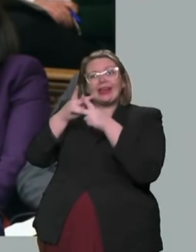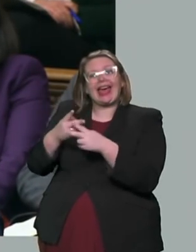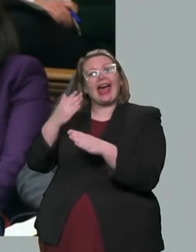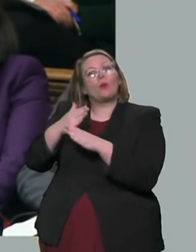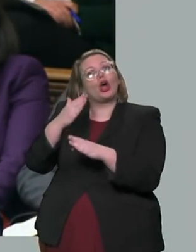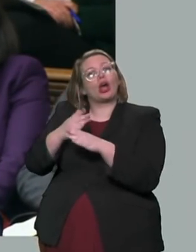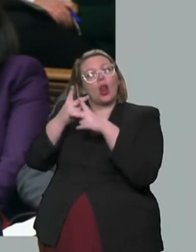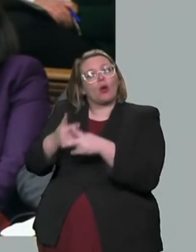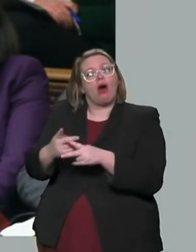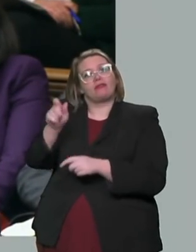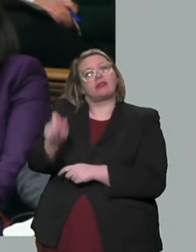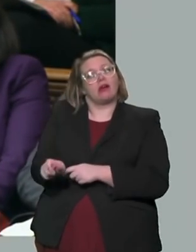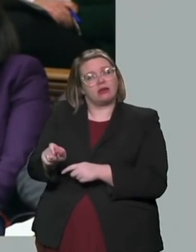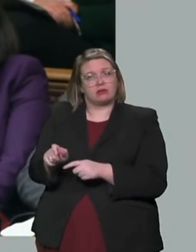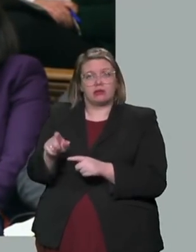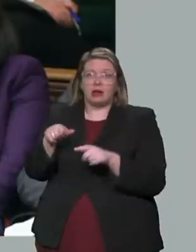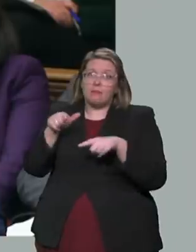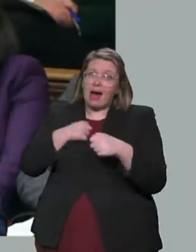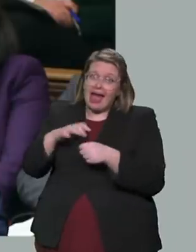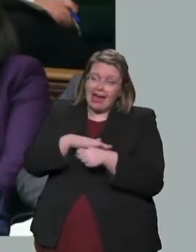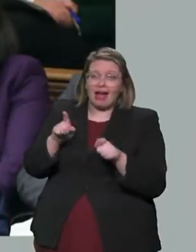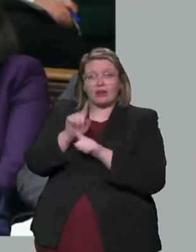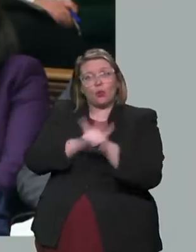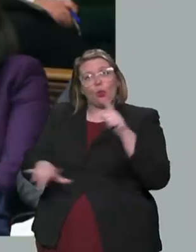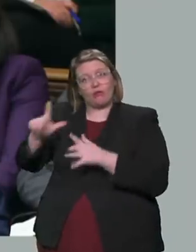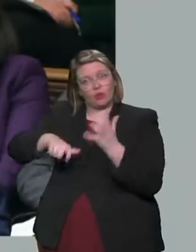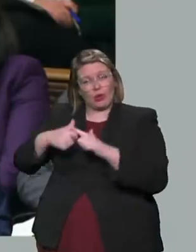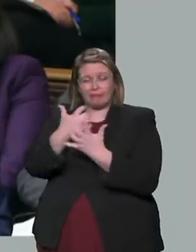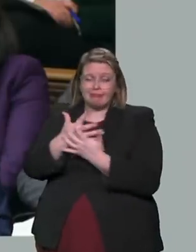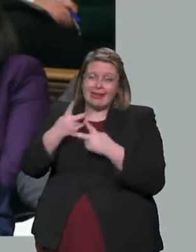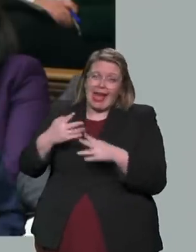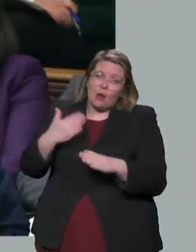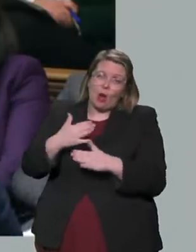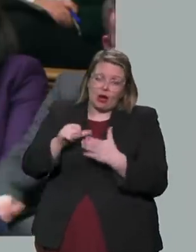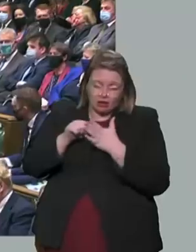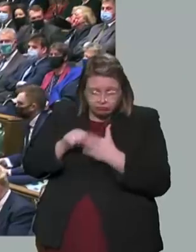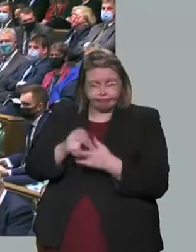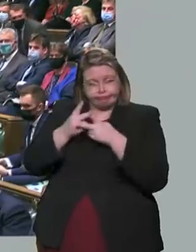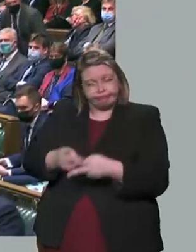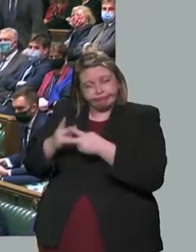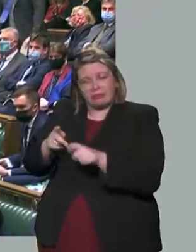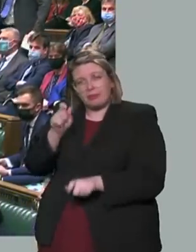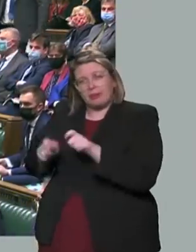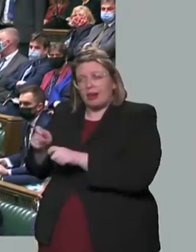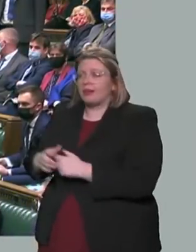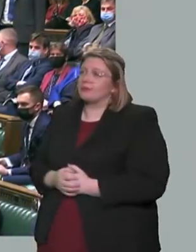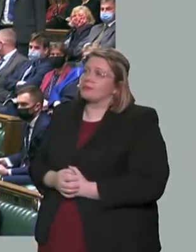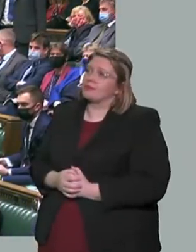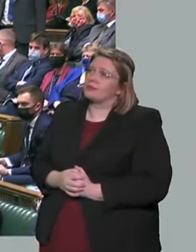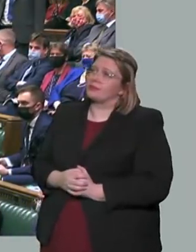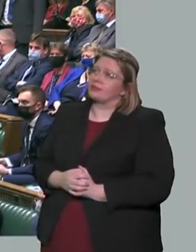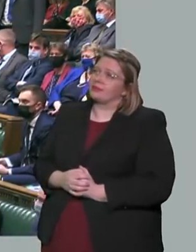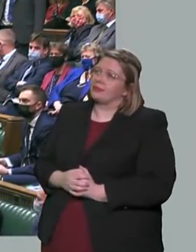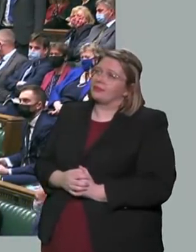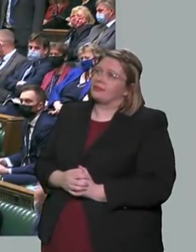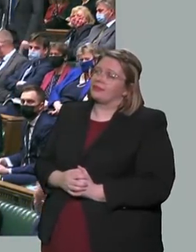but across my constituency and across the rest of the country, who go over and above to protect the most vulnerable in our society?